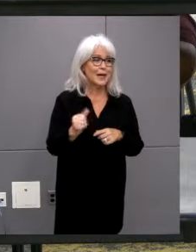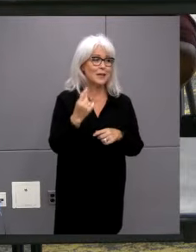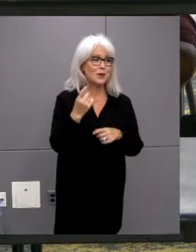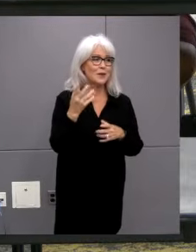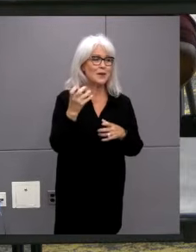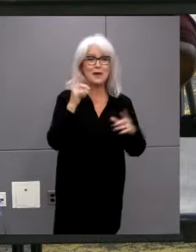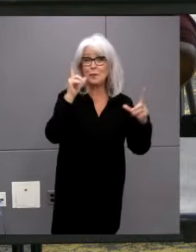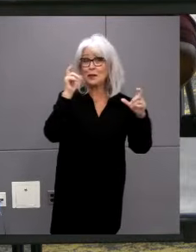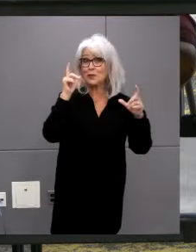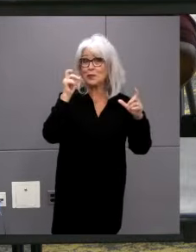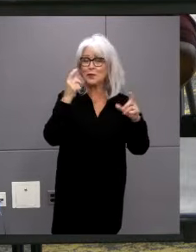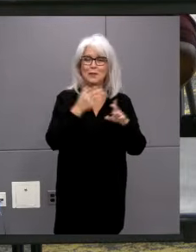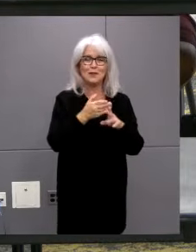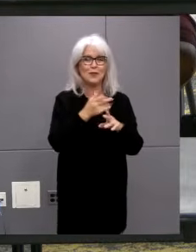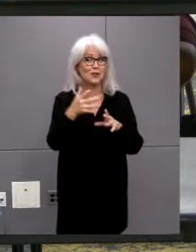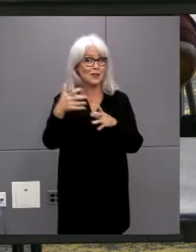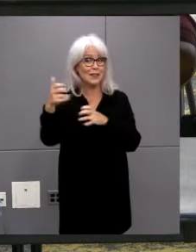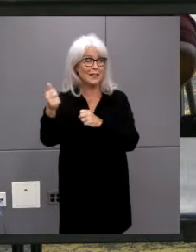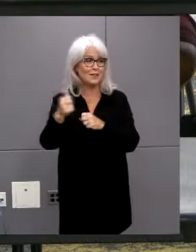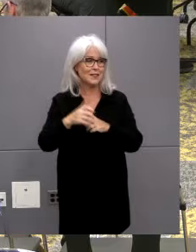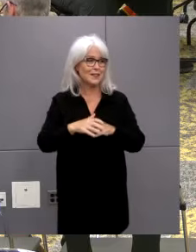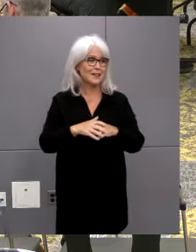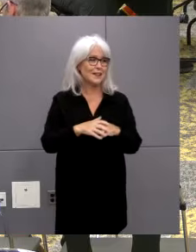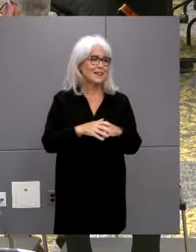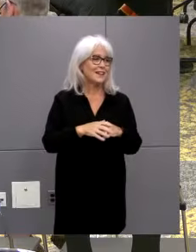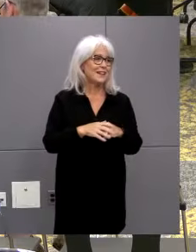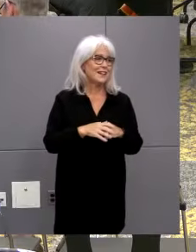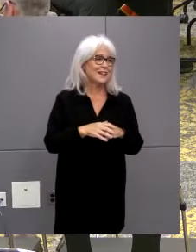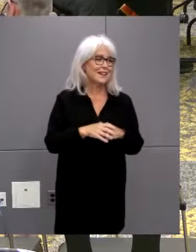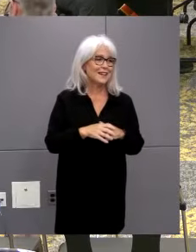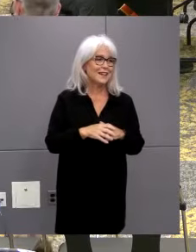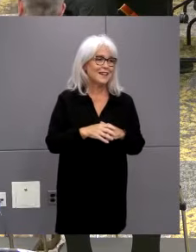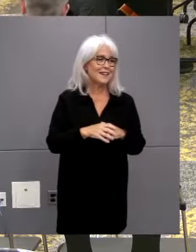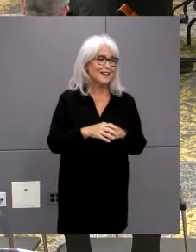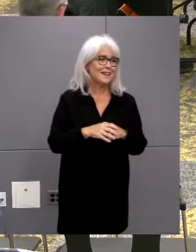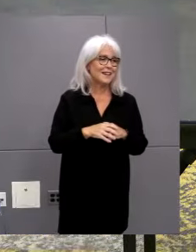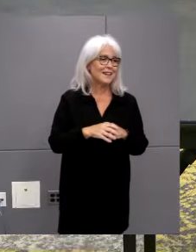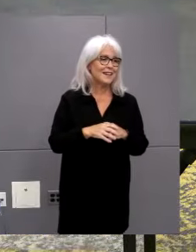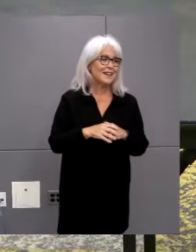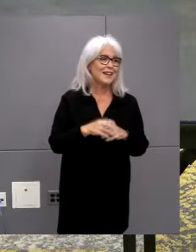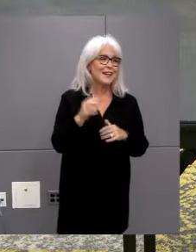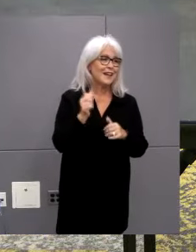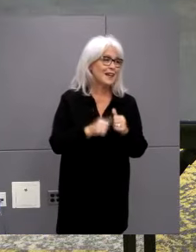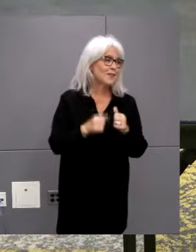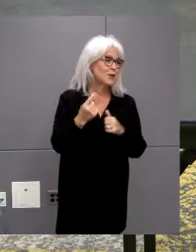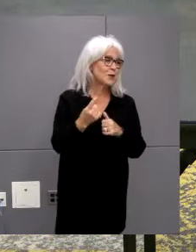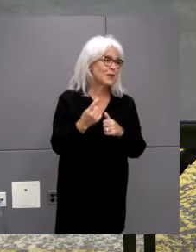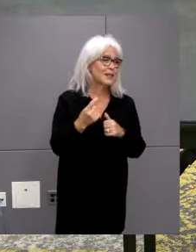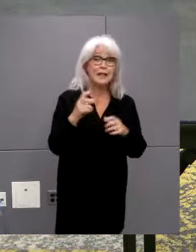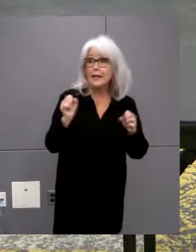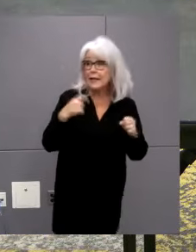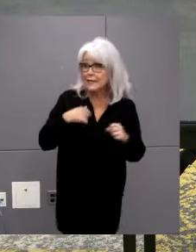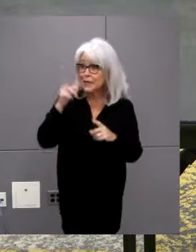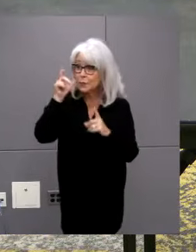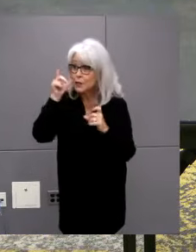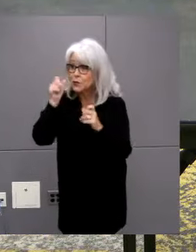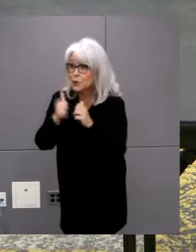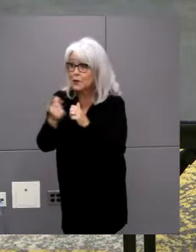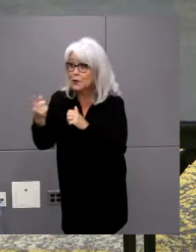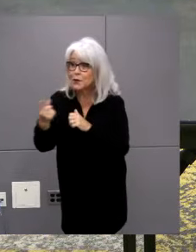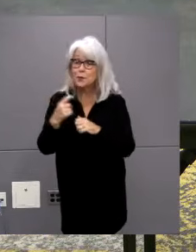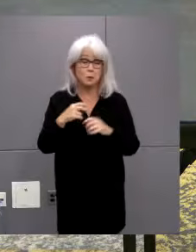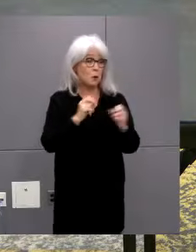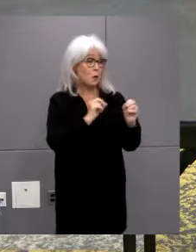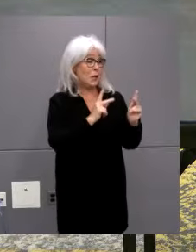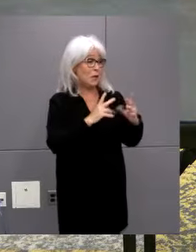leaves? Yes, I felt today that I'm so famous. Everybody come, oh, can I take a picture with you? I said, okay.